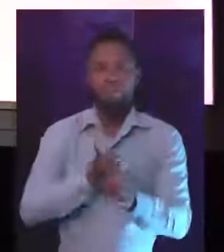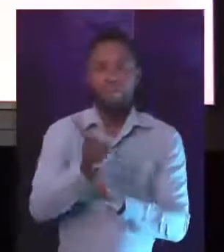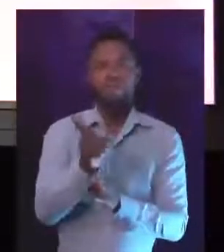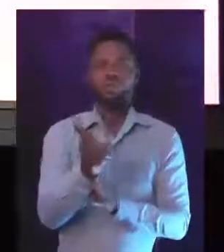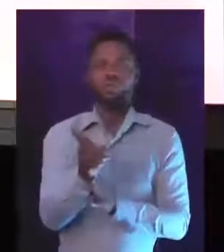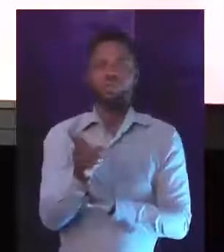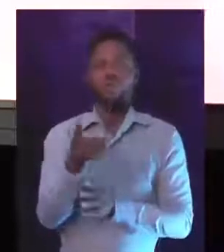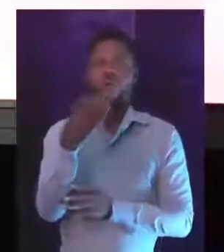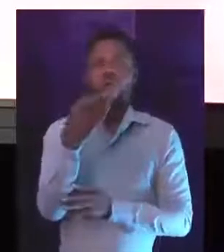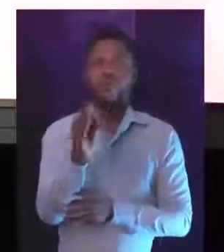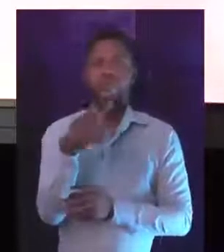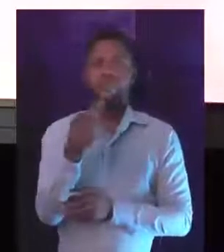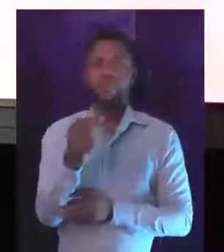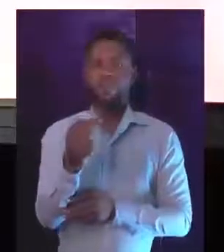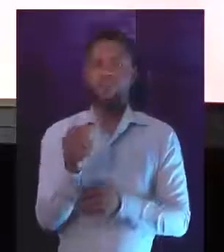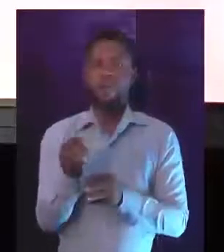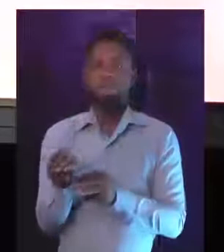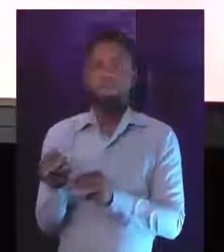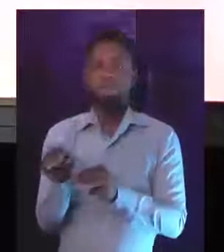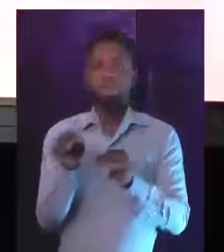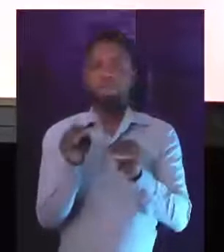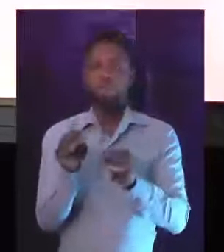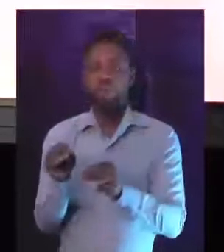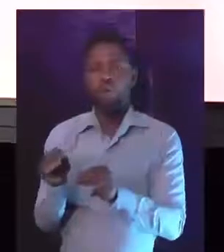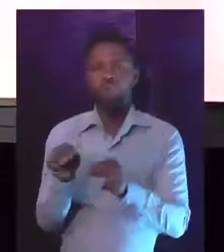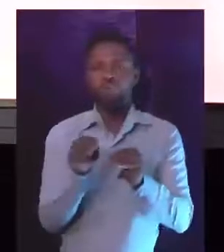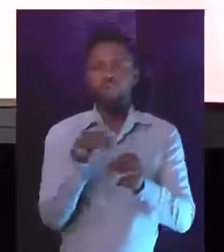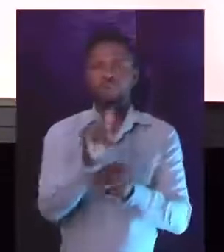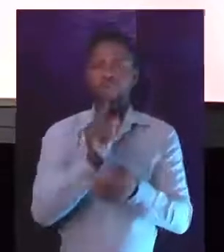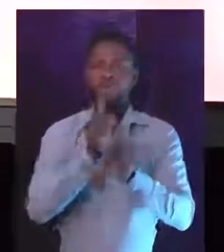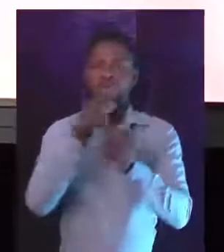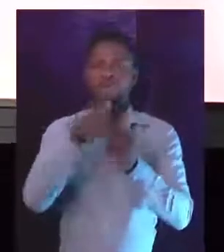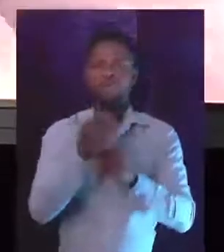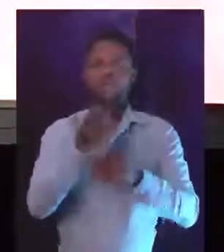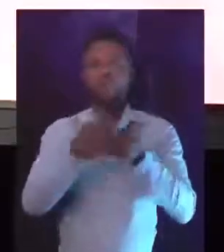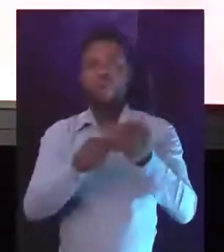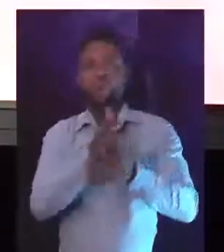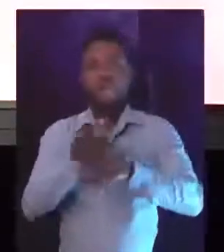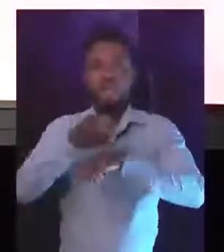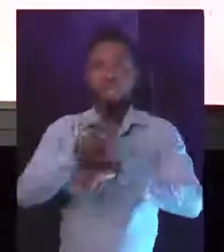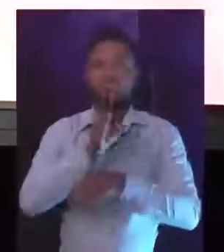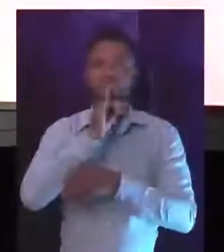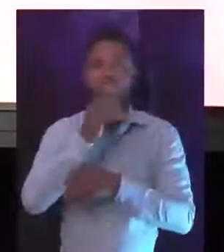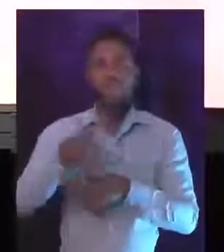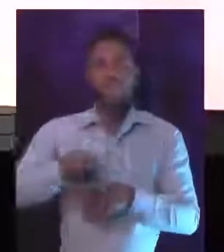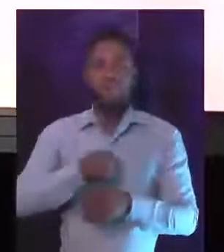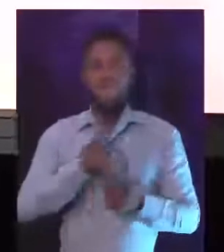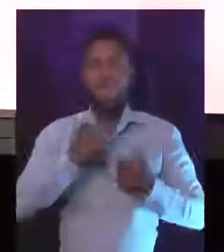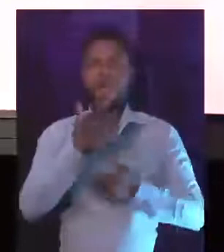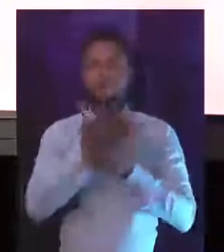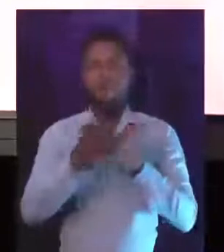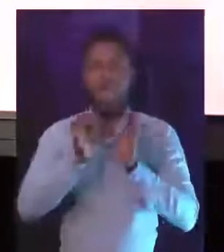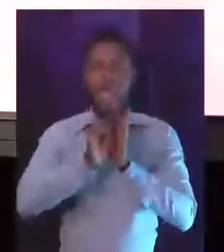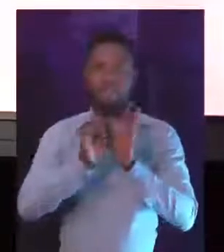or change the direction of its motion. That's still talking about what a force